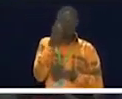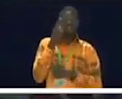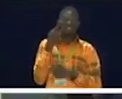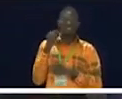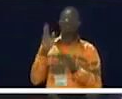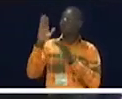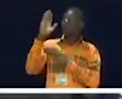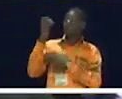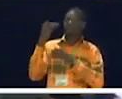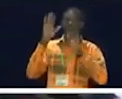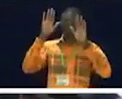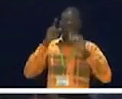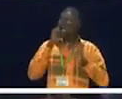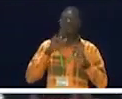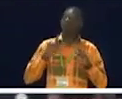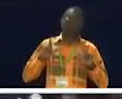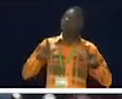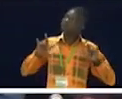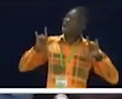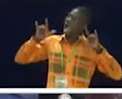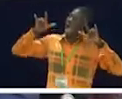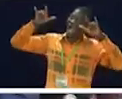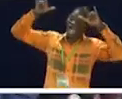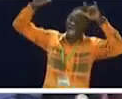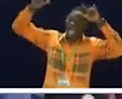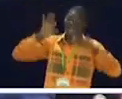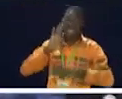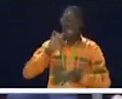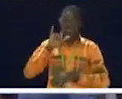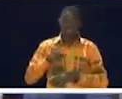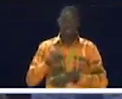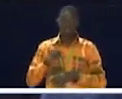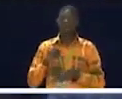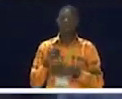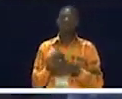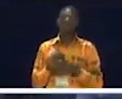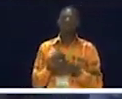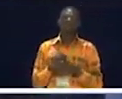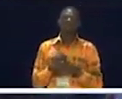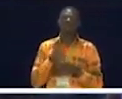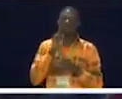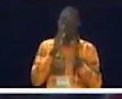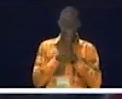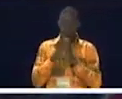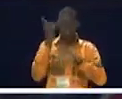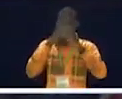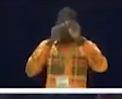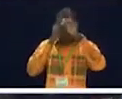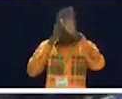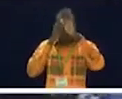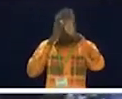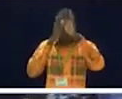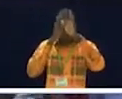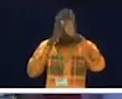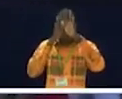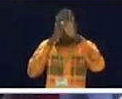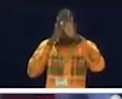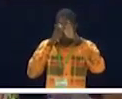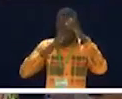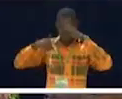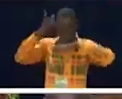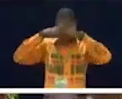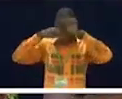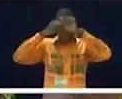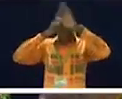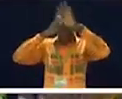God of wonders, you fly. Wonders become your daily experience. Lift up your hands. One prayer point. Say, Father. Say,